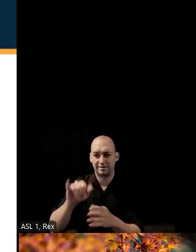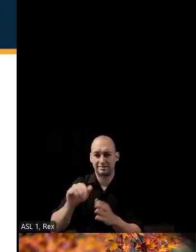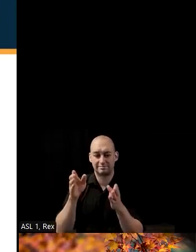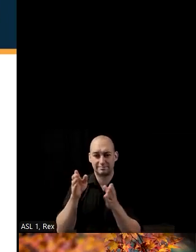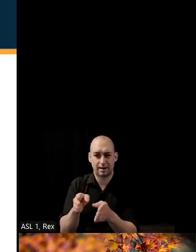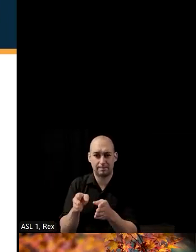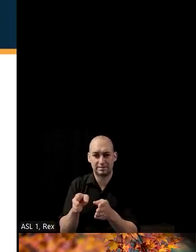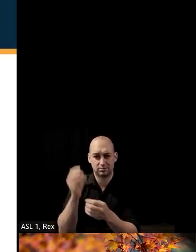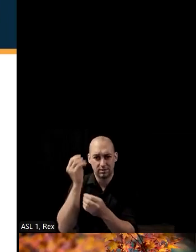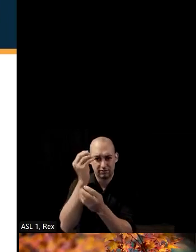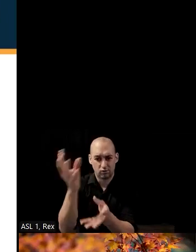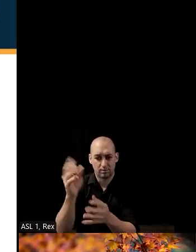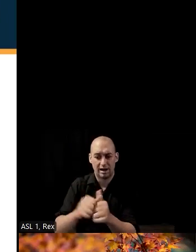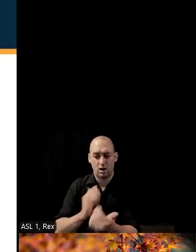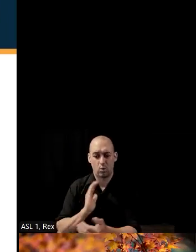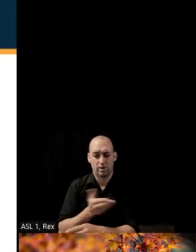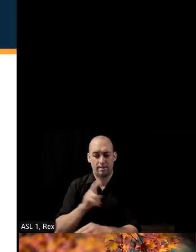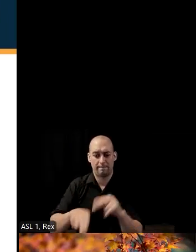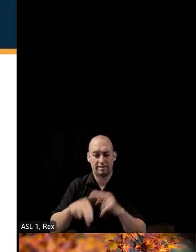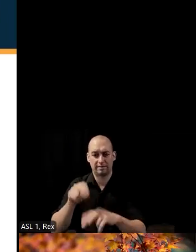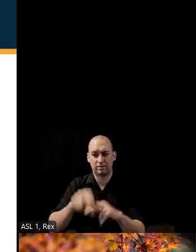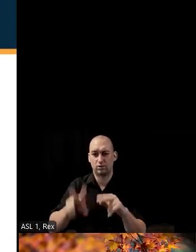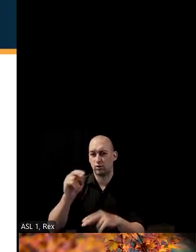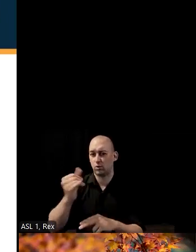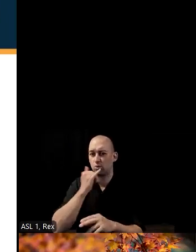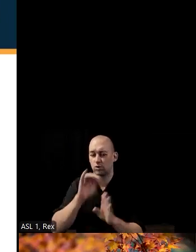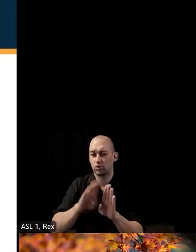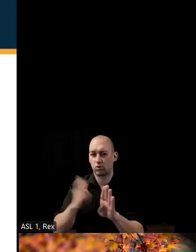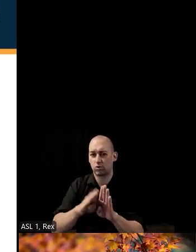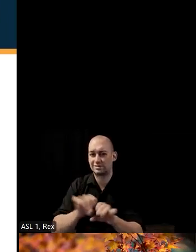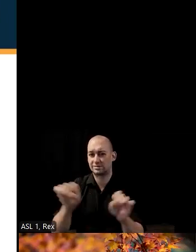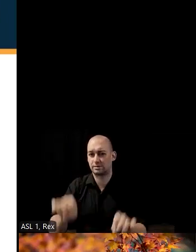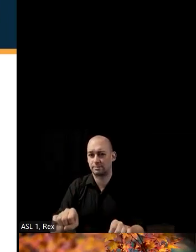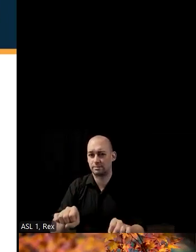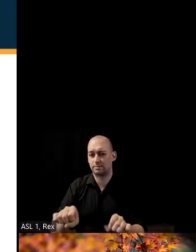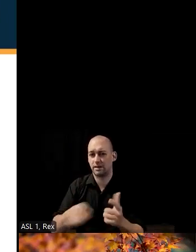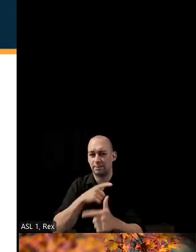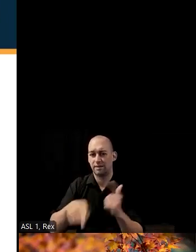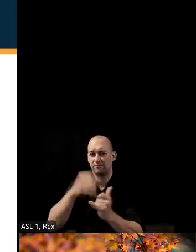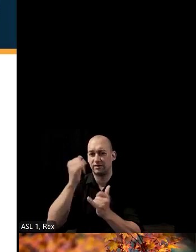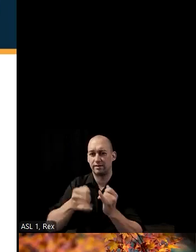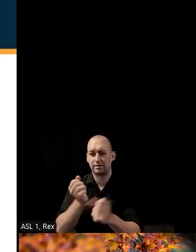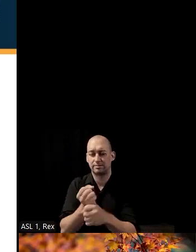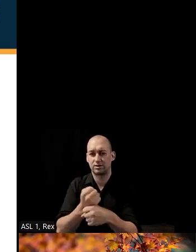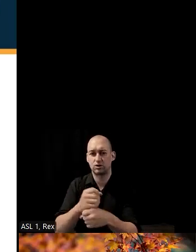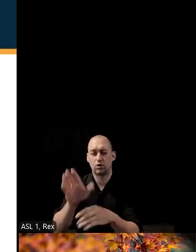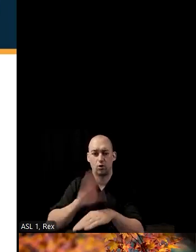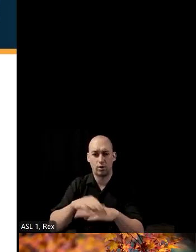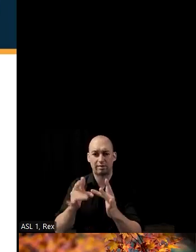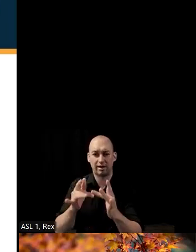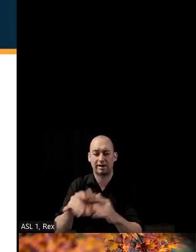inform how we build out our no wrong door system. And then finally, creating what I mentioned, that online